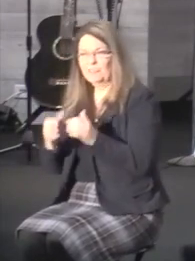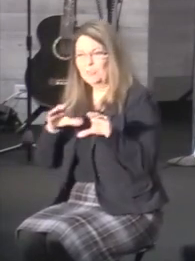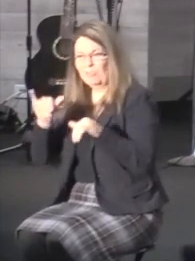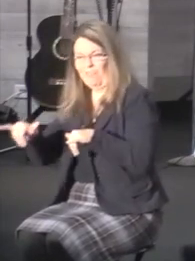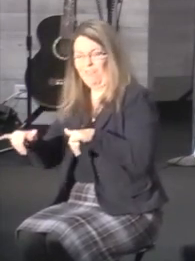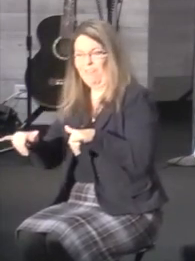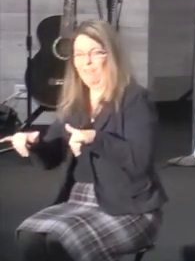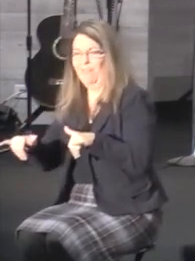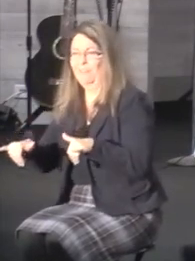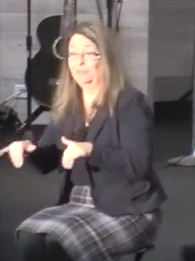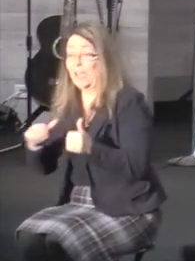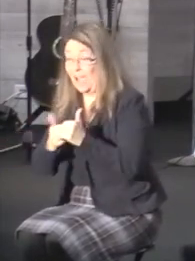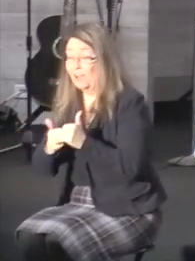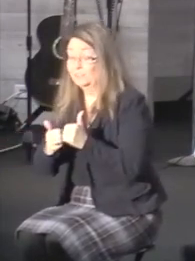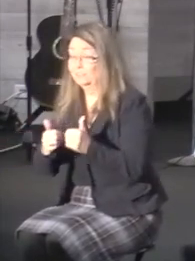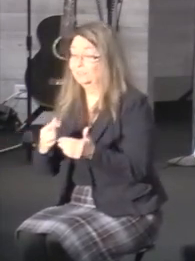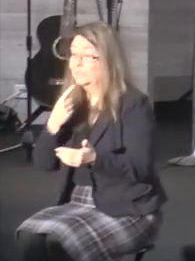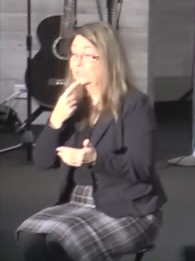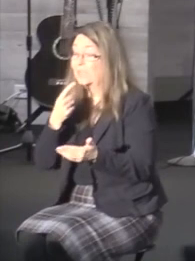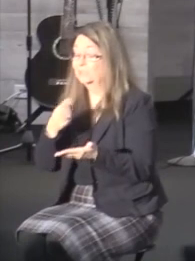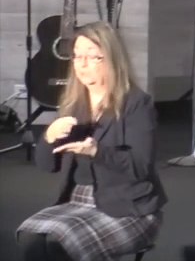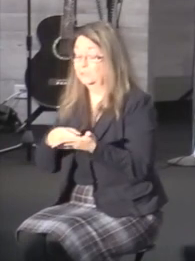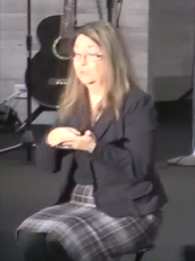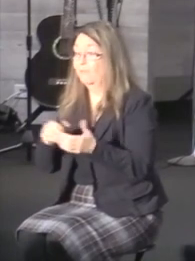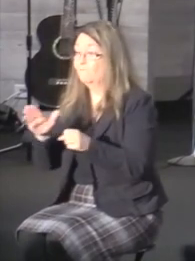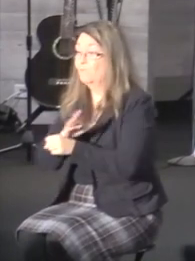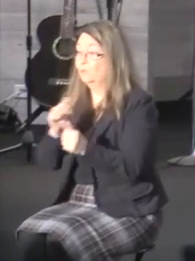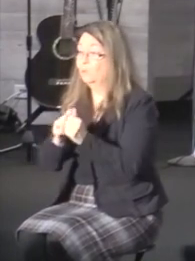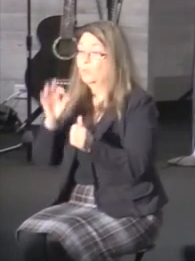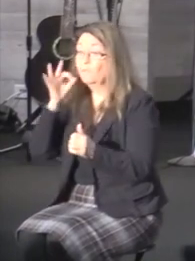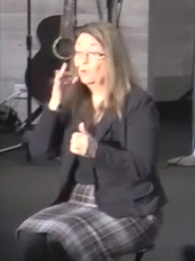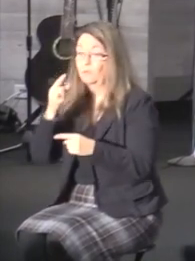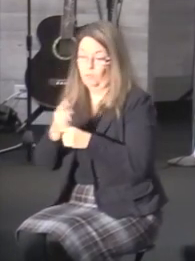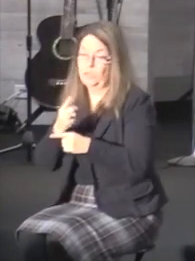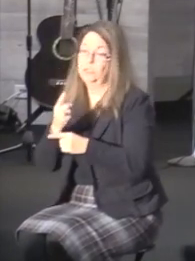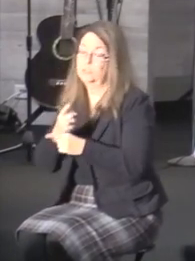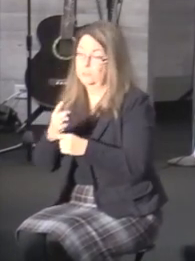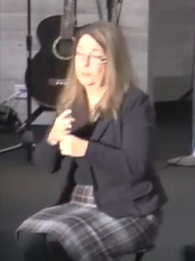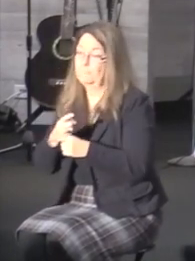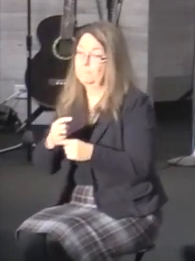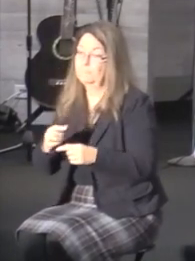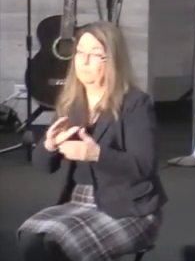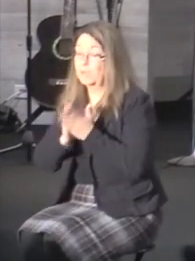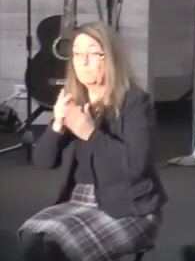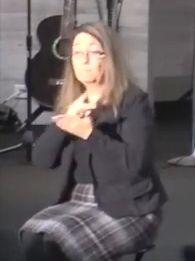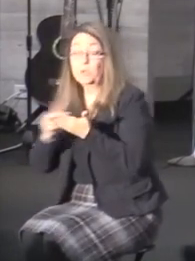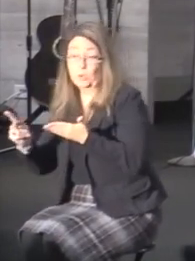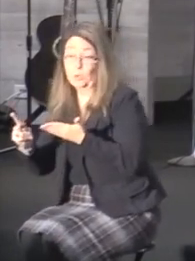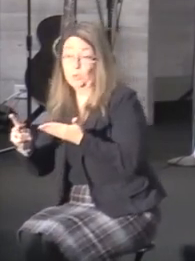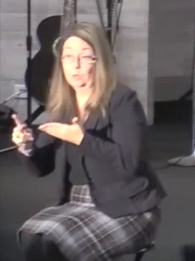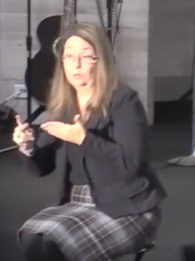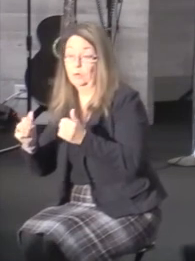this? Well, this is how. Look what he says. He says, filled with the fruit of righteousness. Be pure,